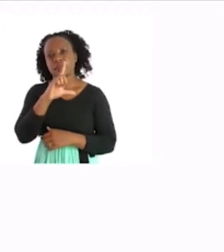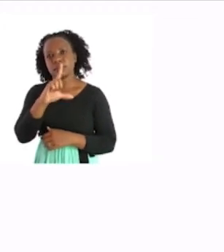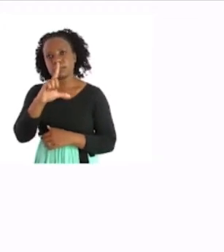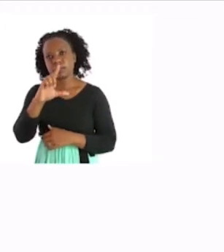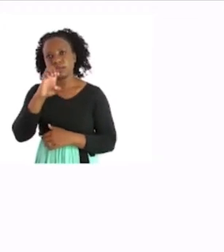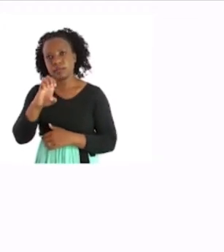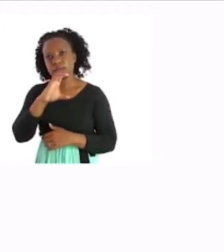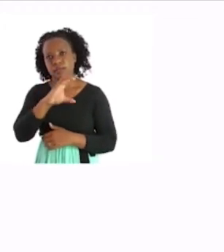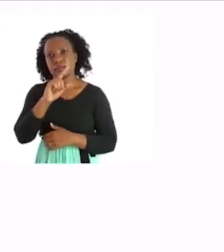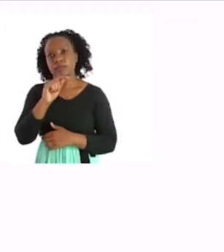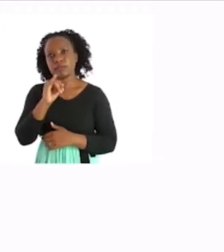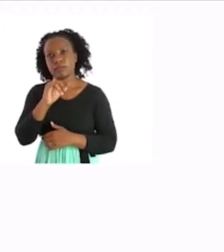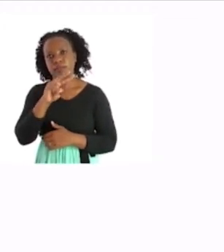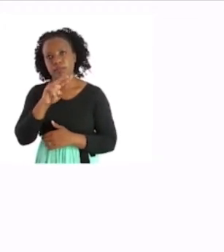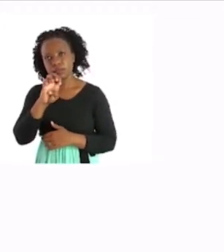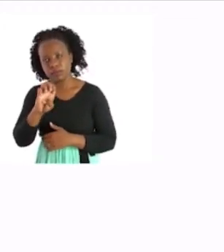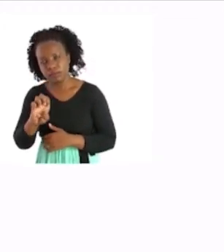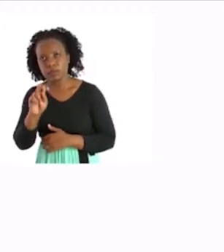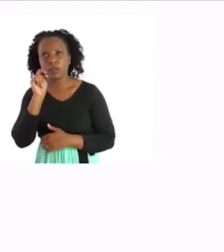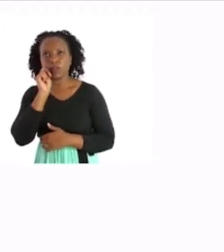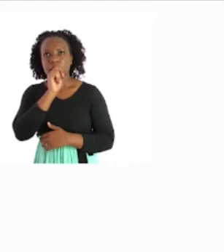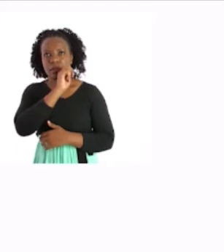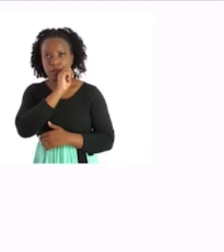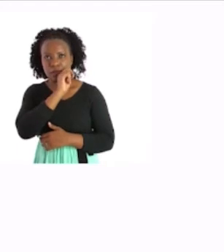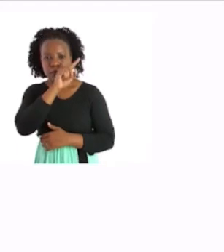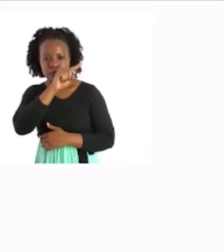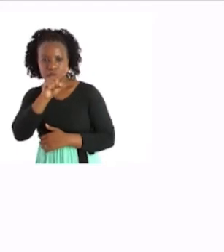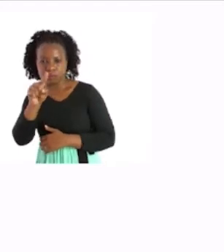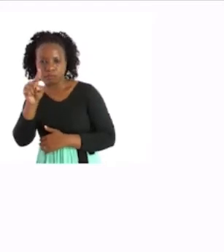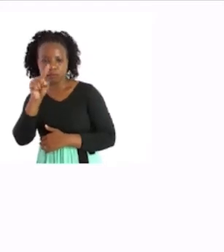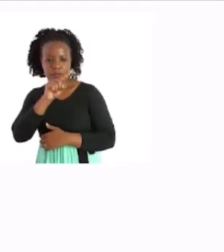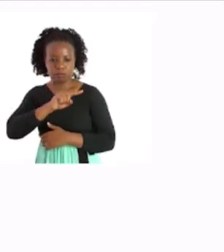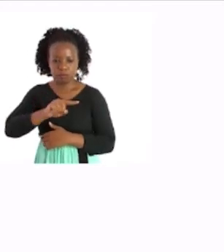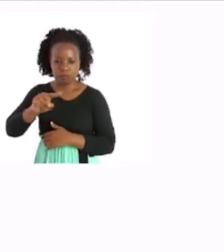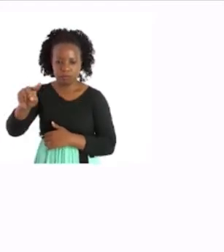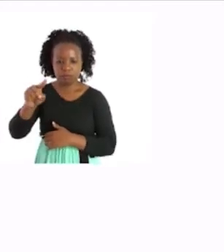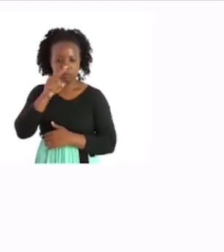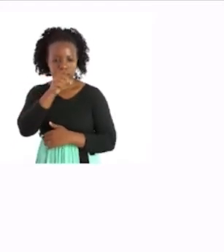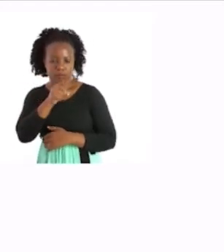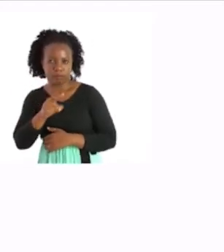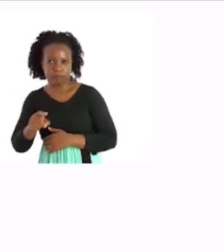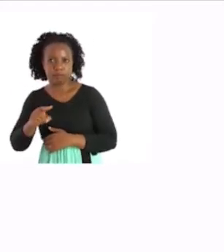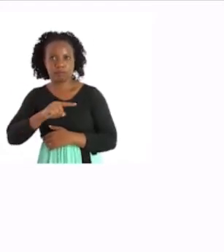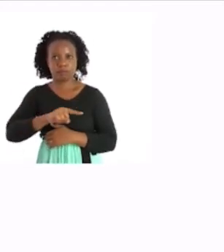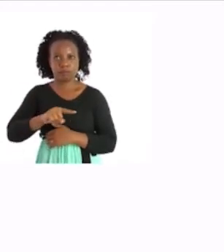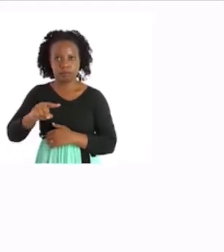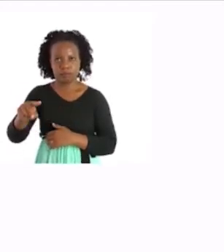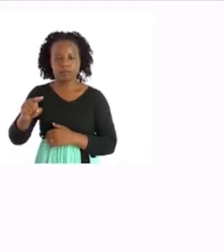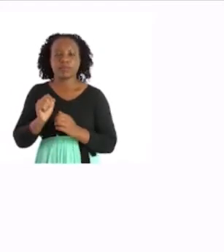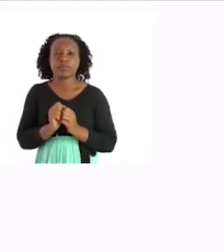to do? You are supposed to match the collective nouns to the phrases that should